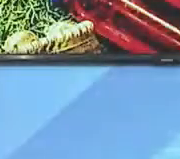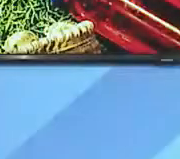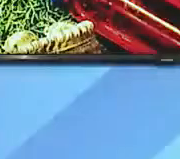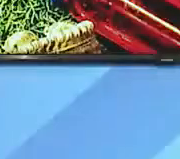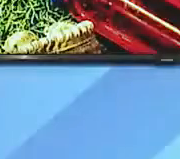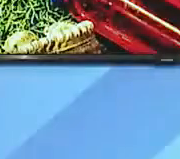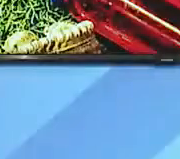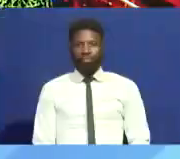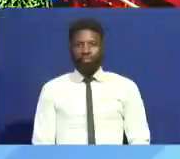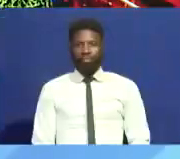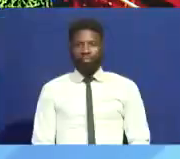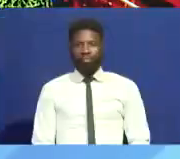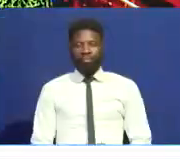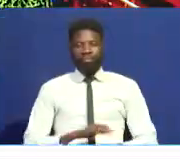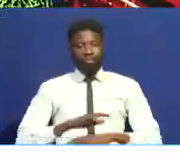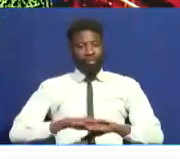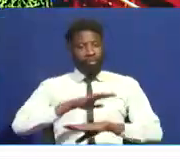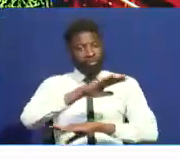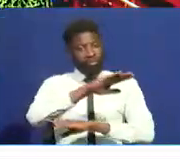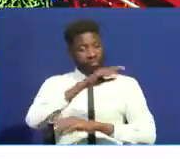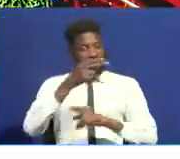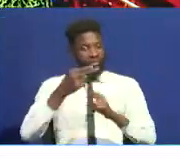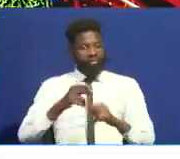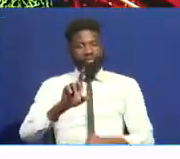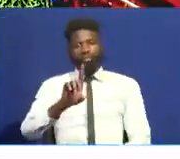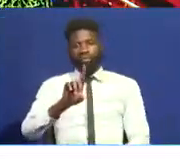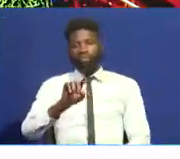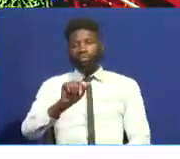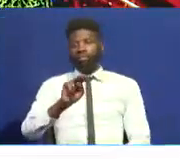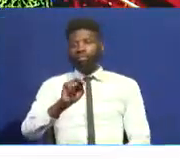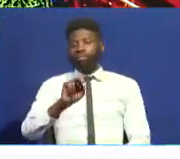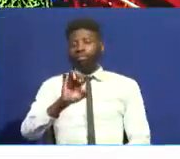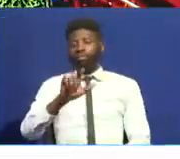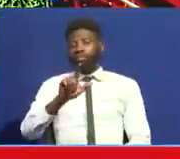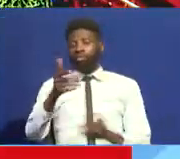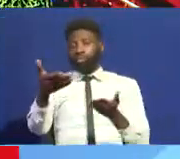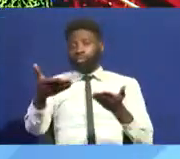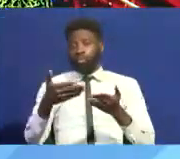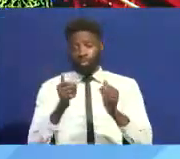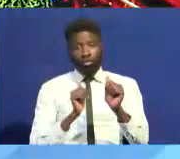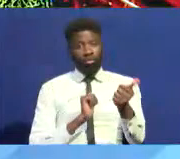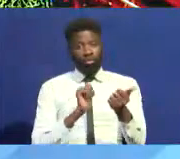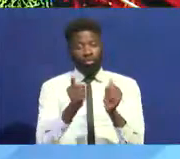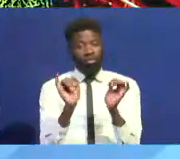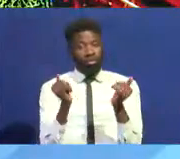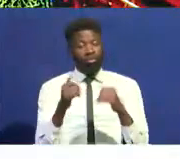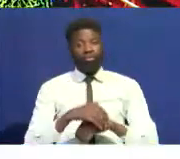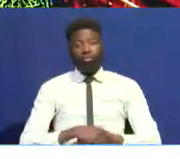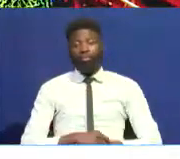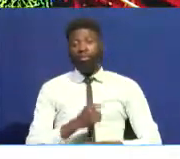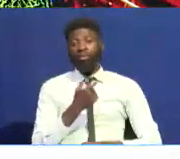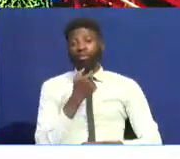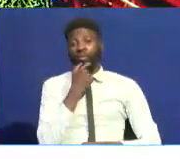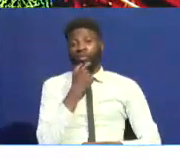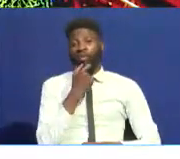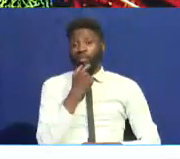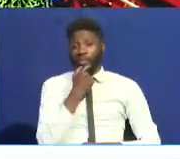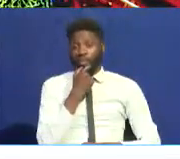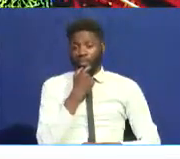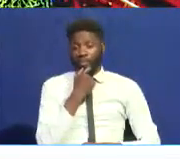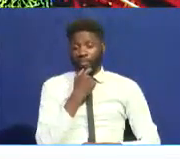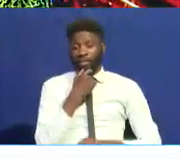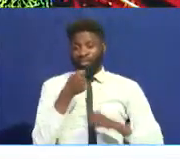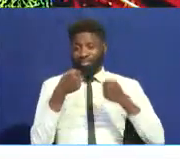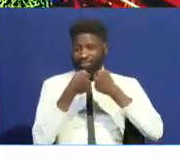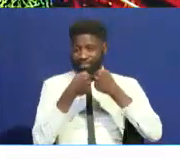Good evening to you. My name is Daniel Wahome and welcome to Sunday Express Sport. Now, FKF Premier League champions Gor Mahia began their CAF Champions League campaign on a